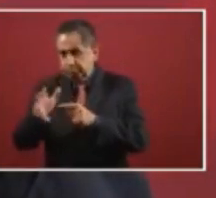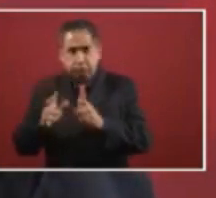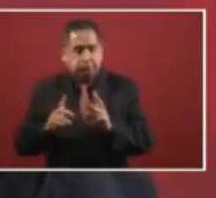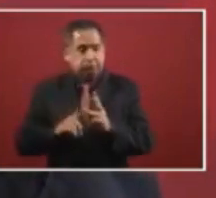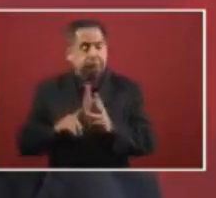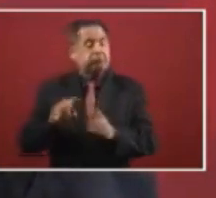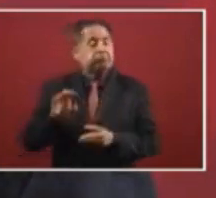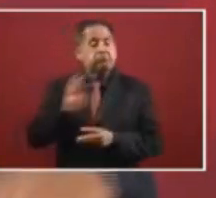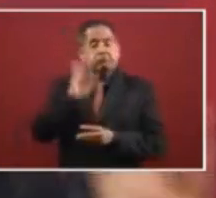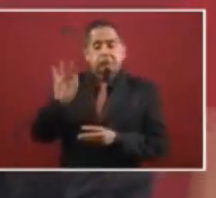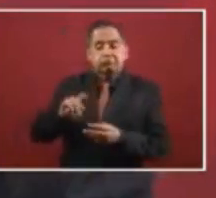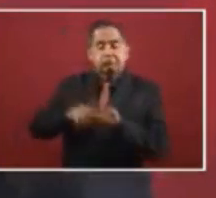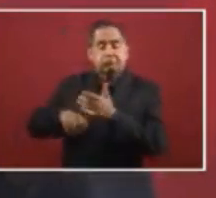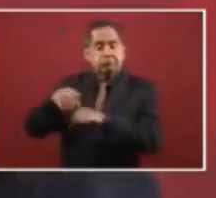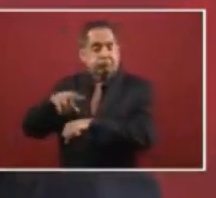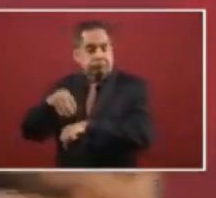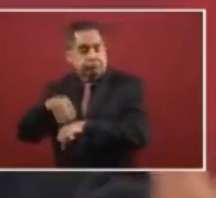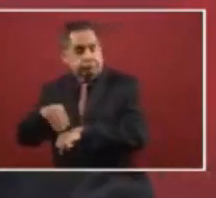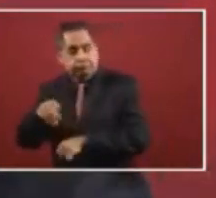U.S.